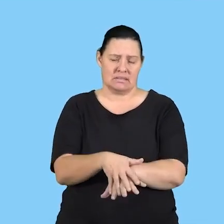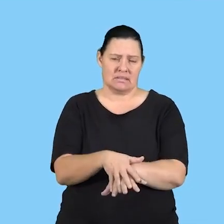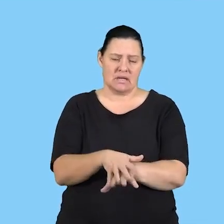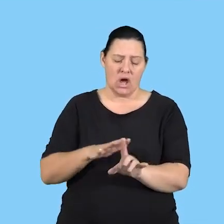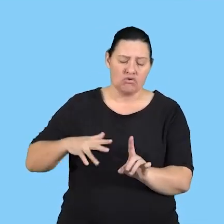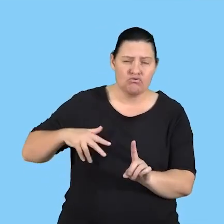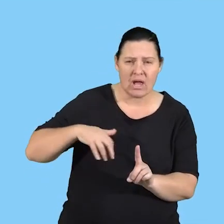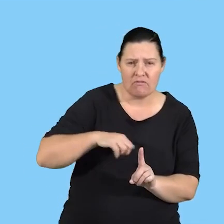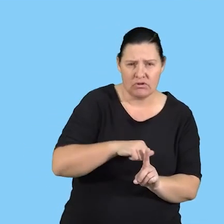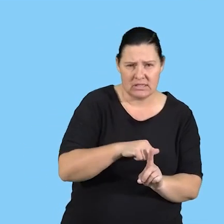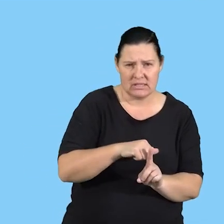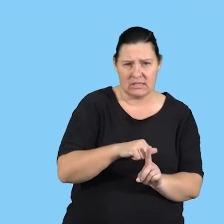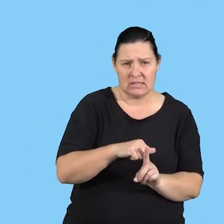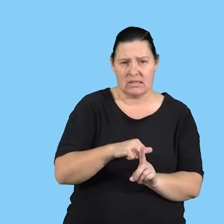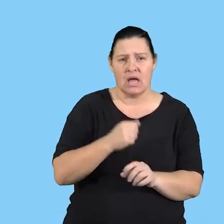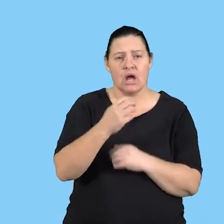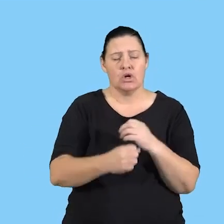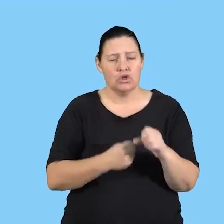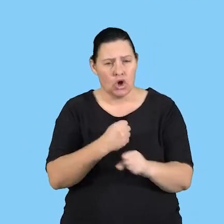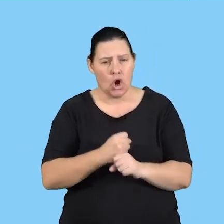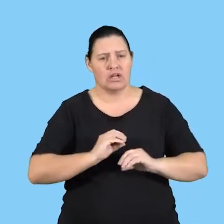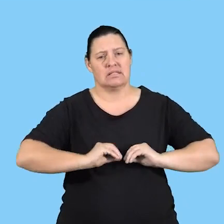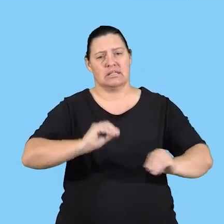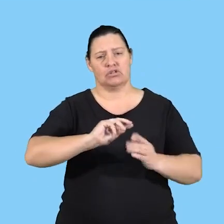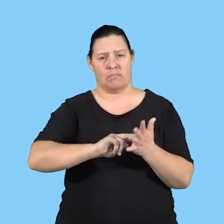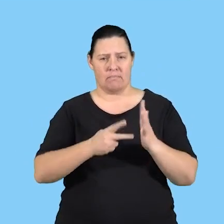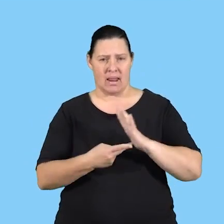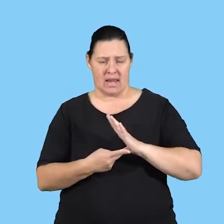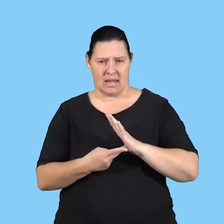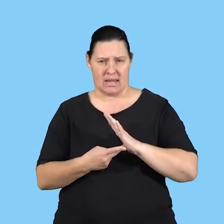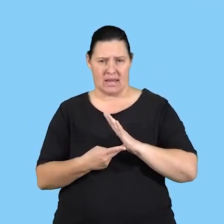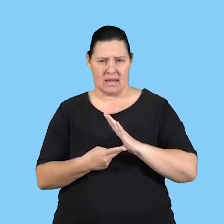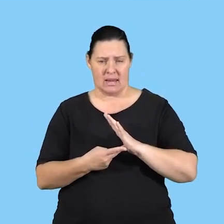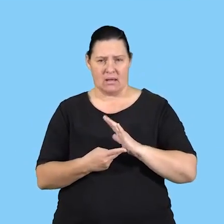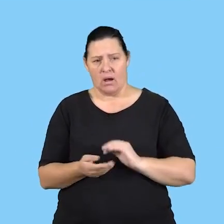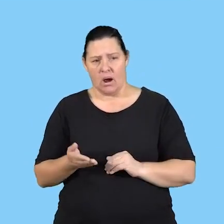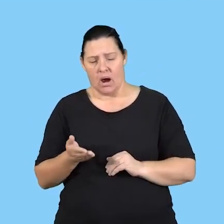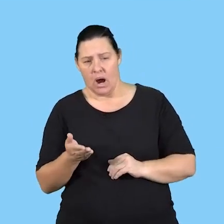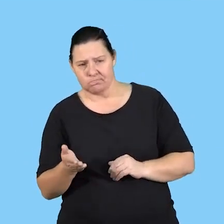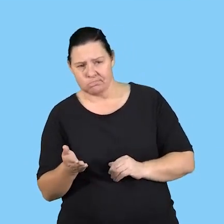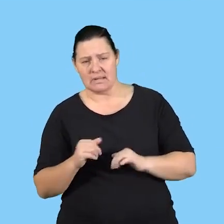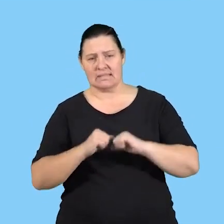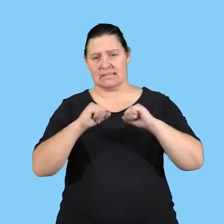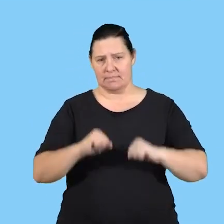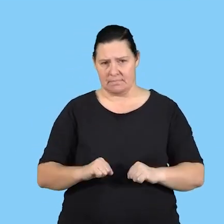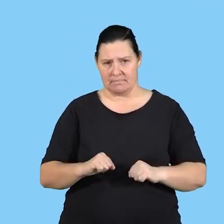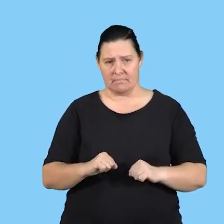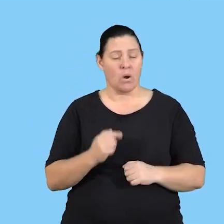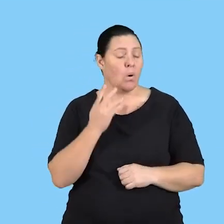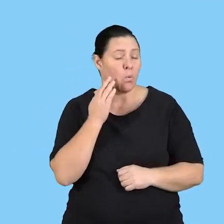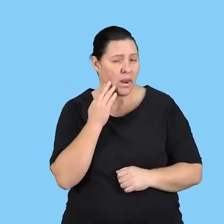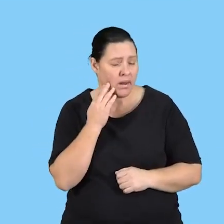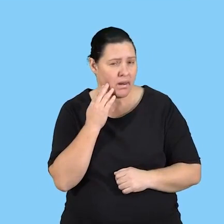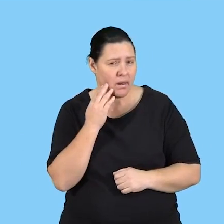the recovery annual teaching plans that we put in the system at